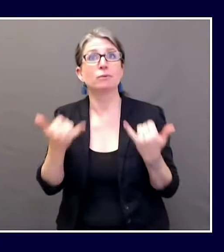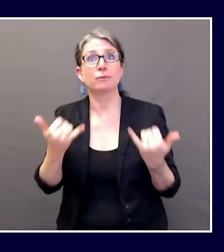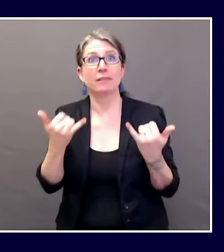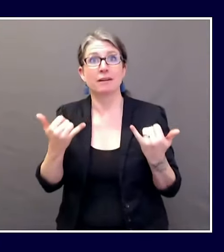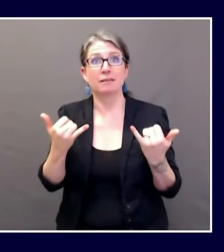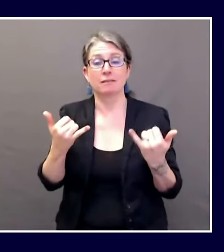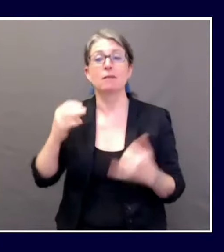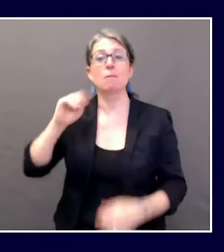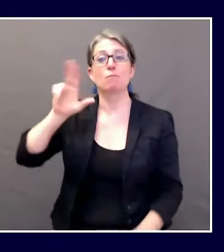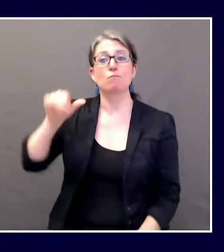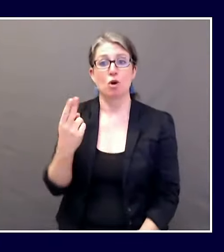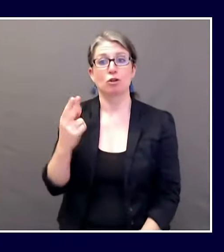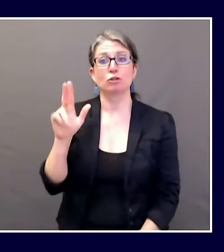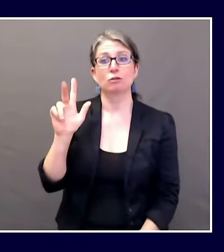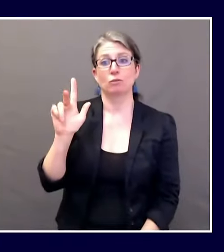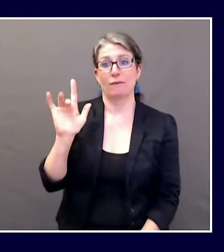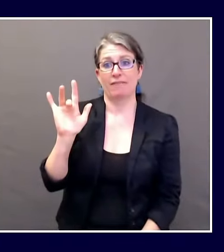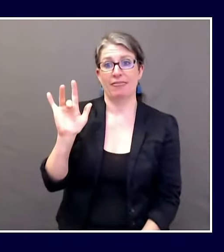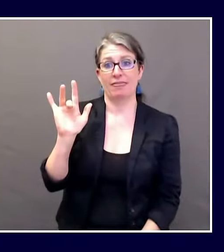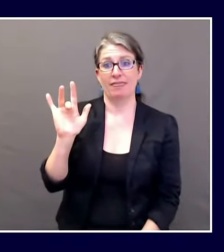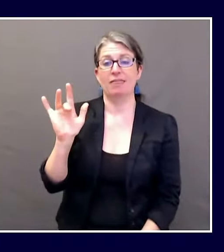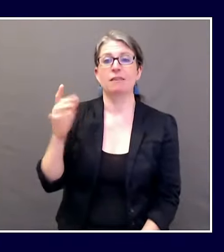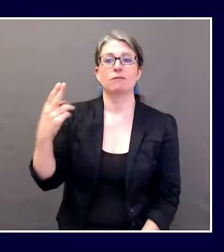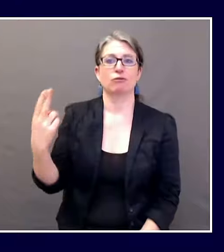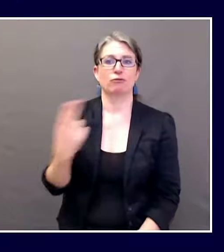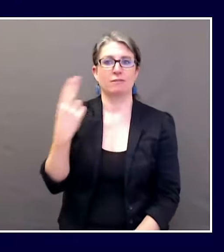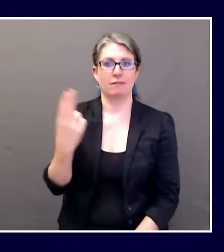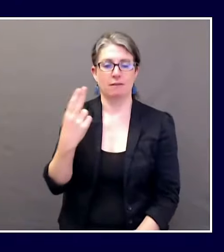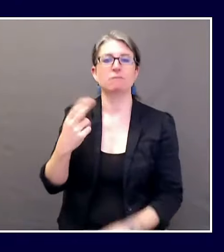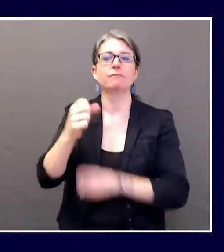March 25th, 2021.